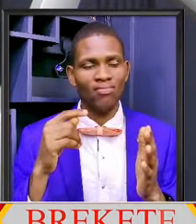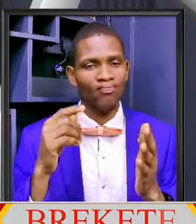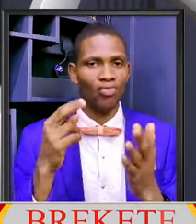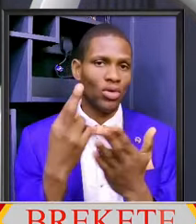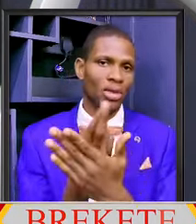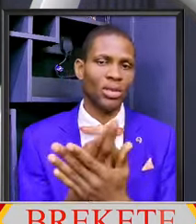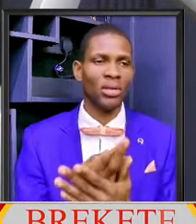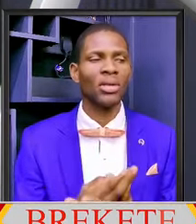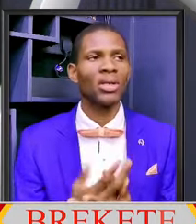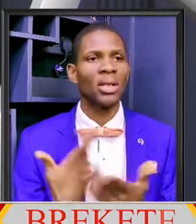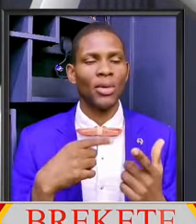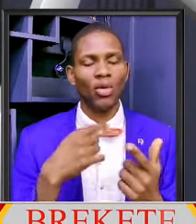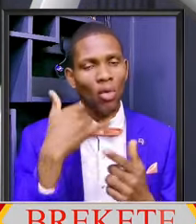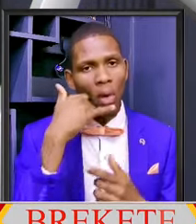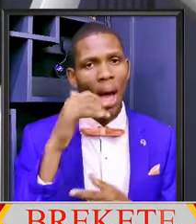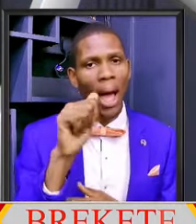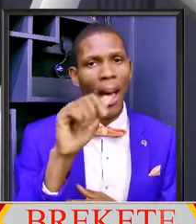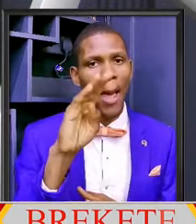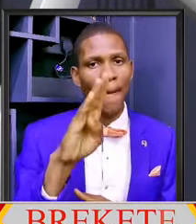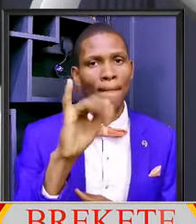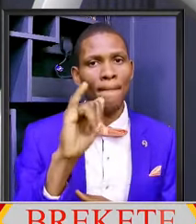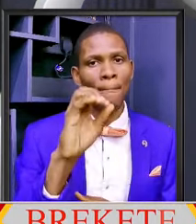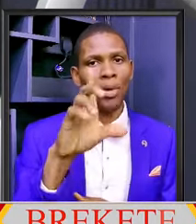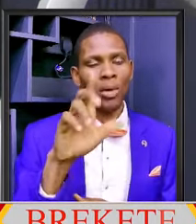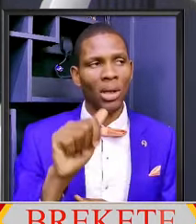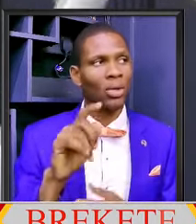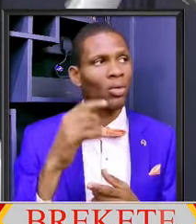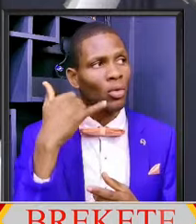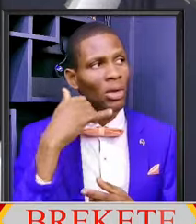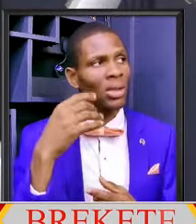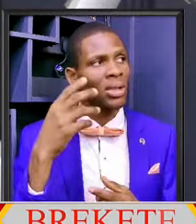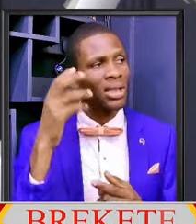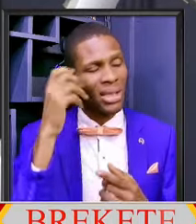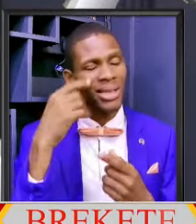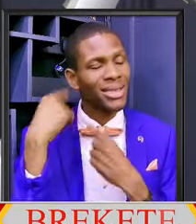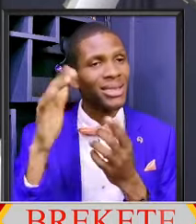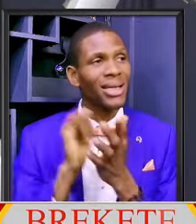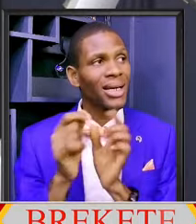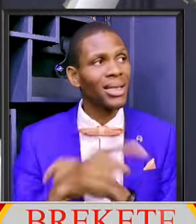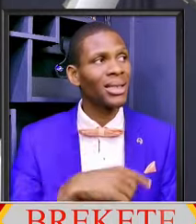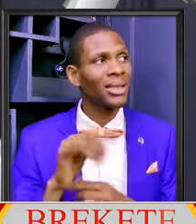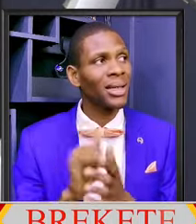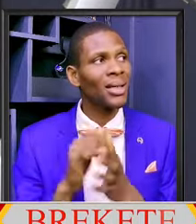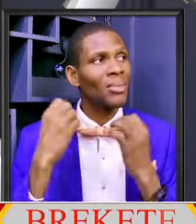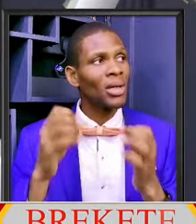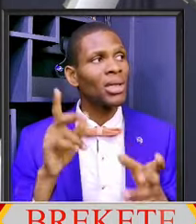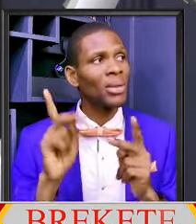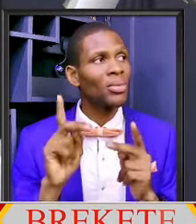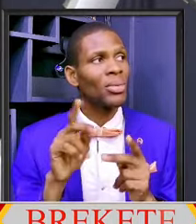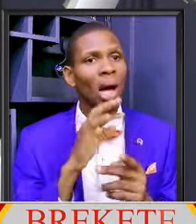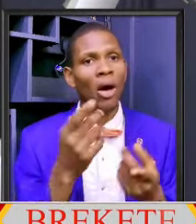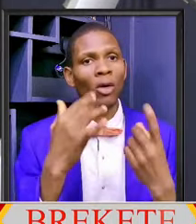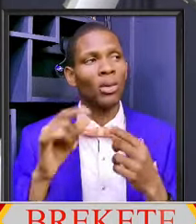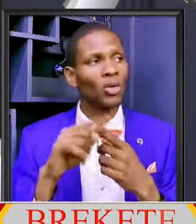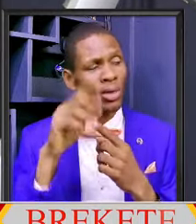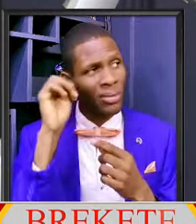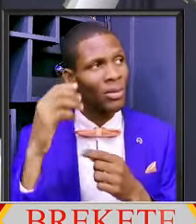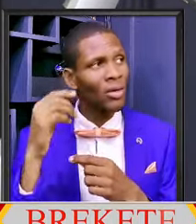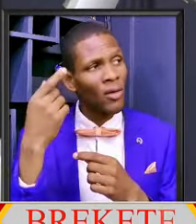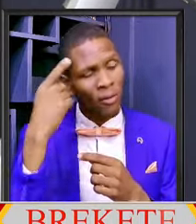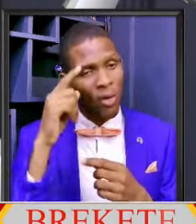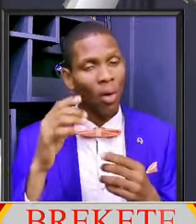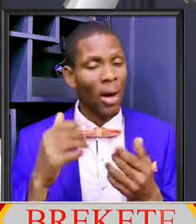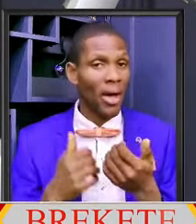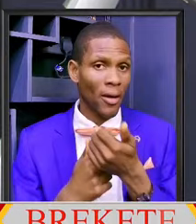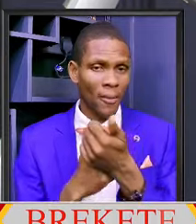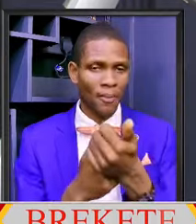Abiola, make I find out. Abiola talk, say, since they heard the way me and I'm talk, say, many people, they come to them for assistance. For